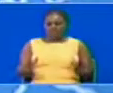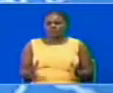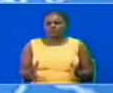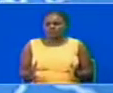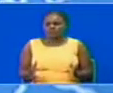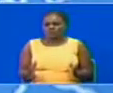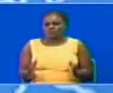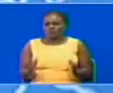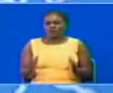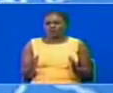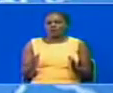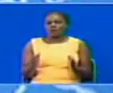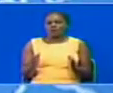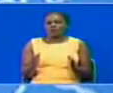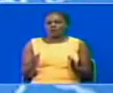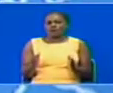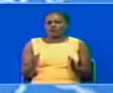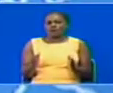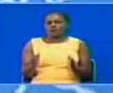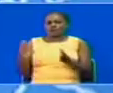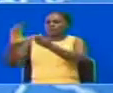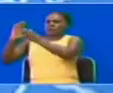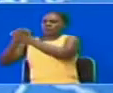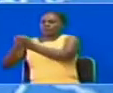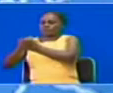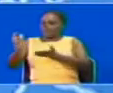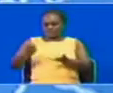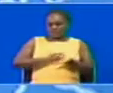chairperson, and definitely the Jubilee